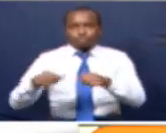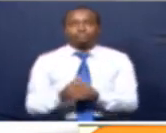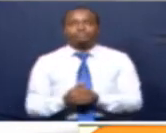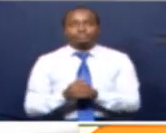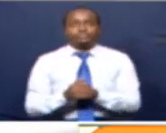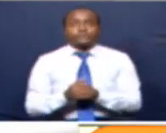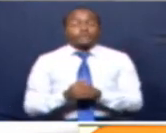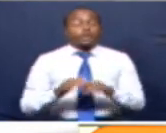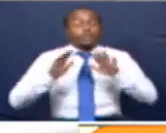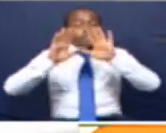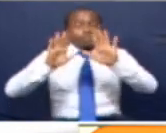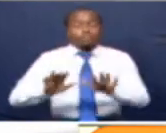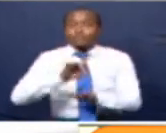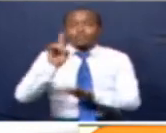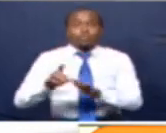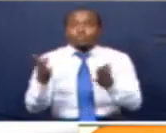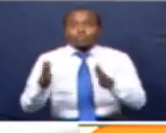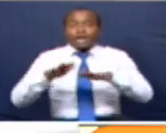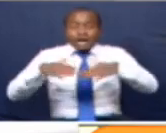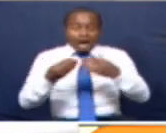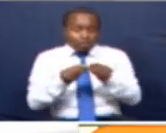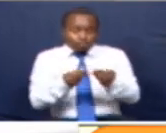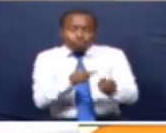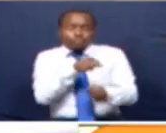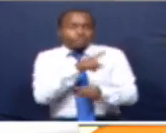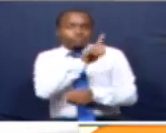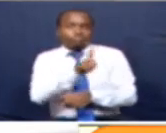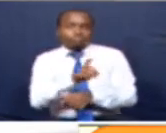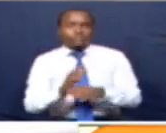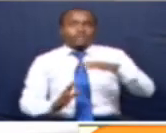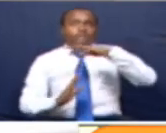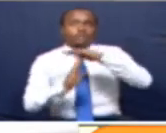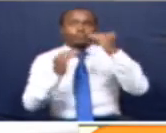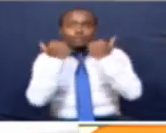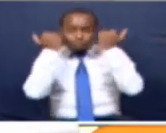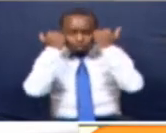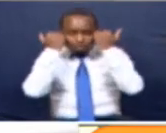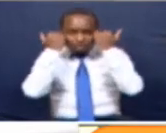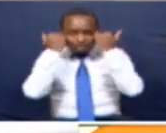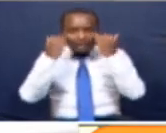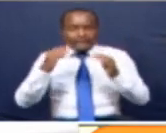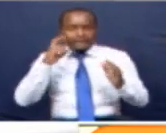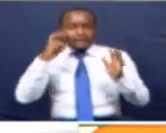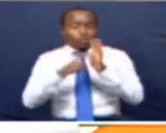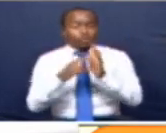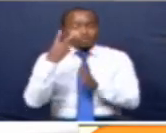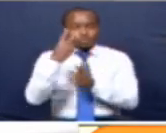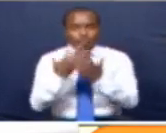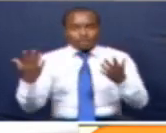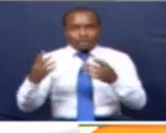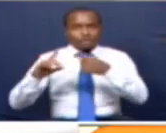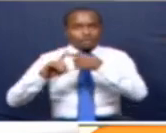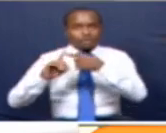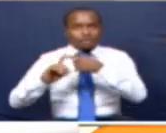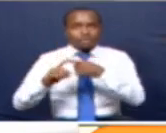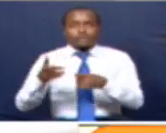question that you have asked is how do we deal with this question? The Supreme Court has taken cognizance of two things. The first one being that the framers of the